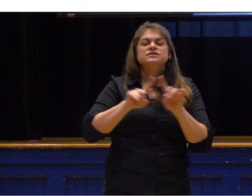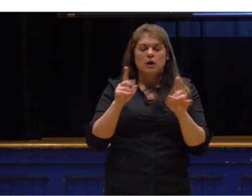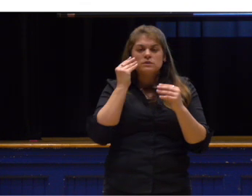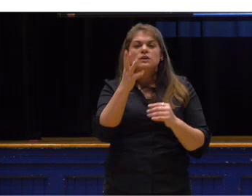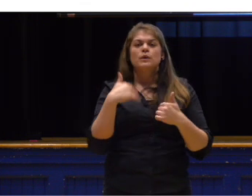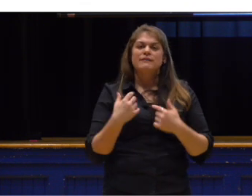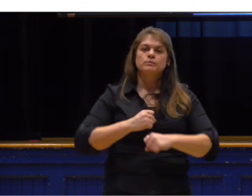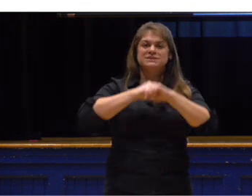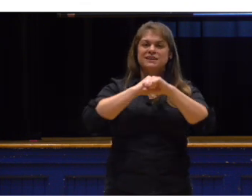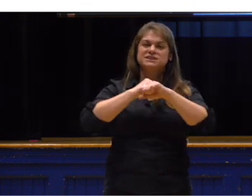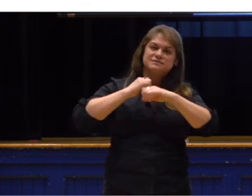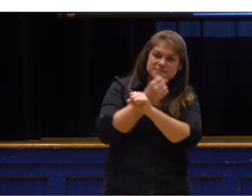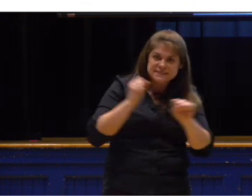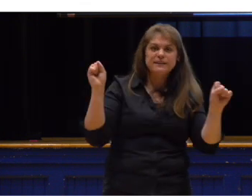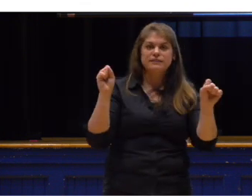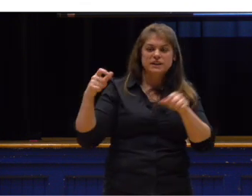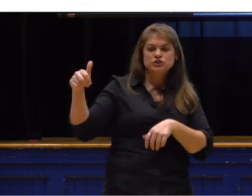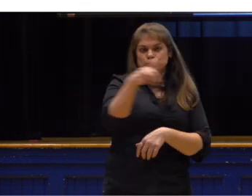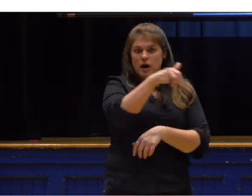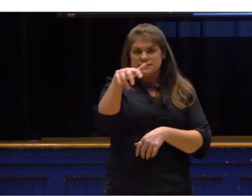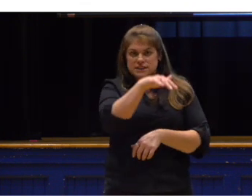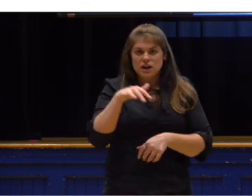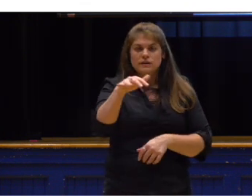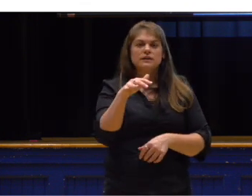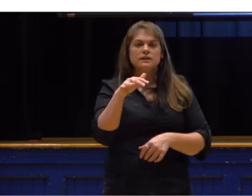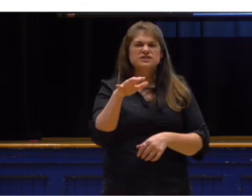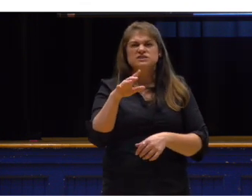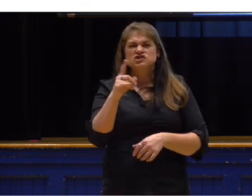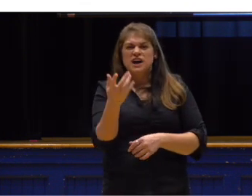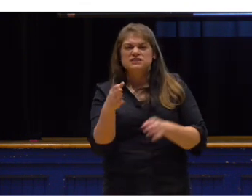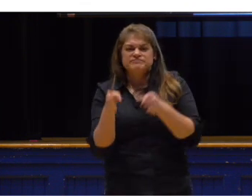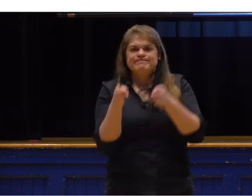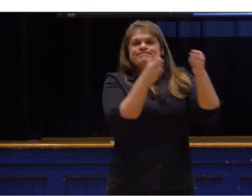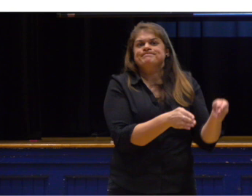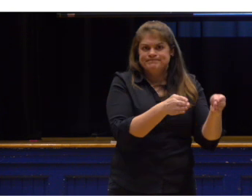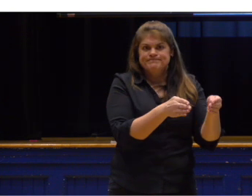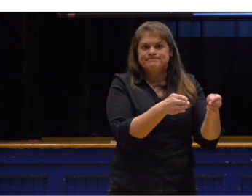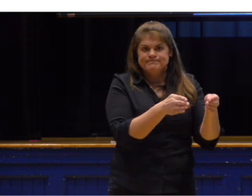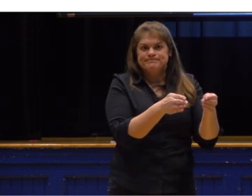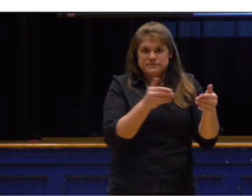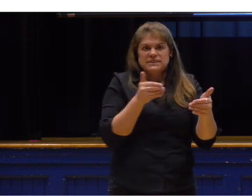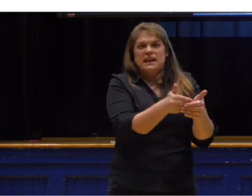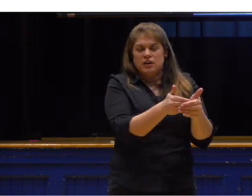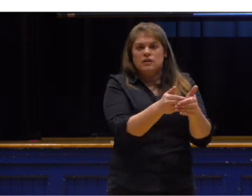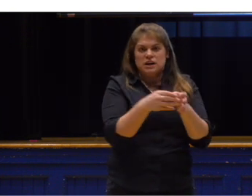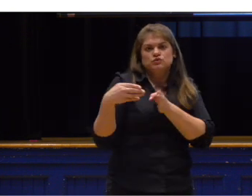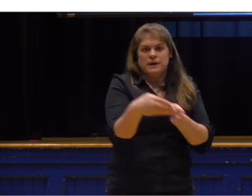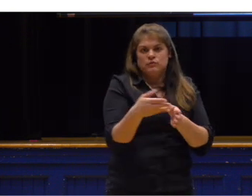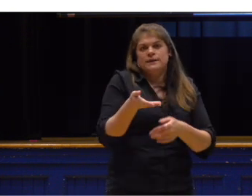protected crossing just, when I say just east, we're talking 10, 15 feet from the driveway there as